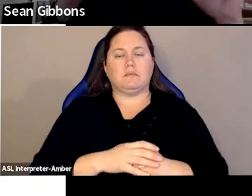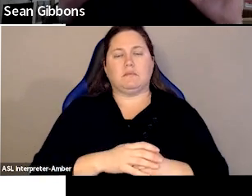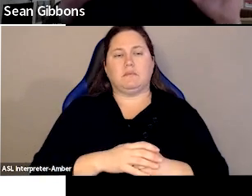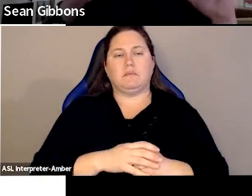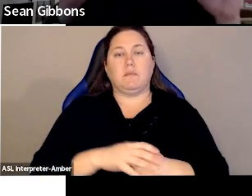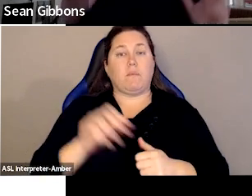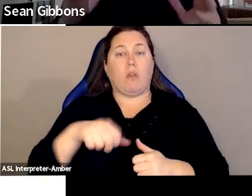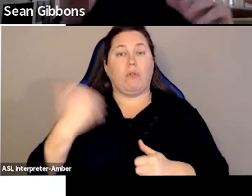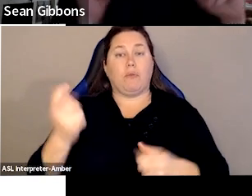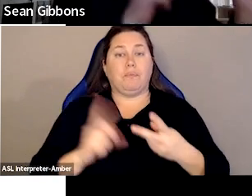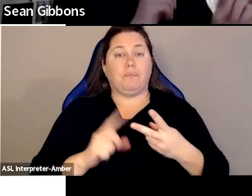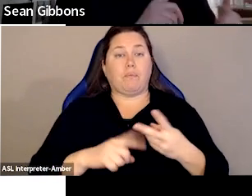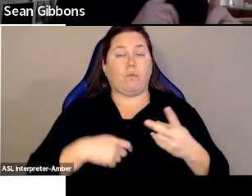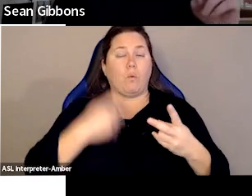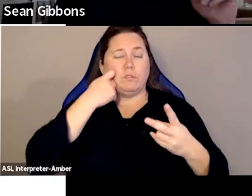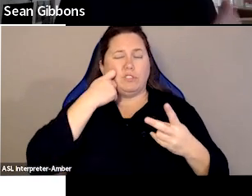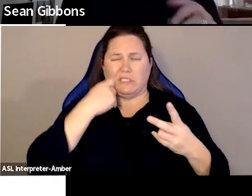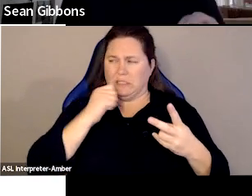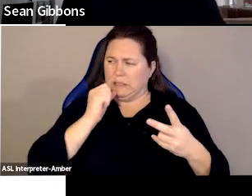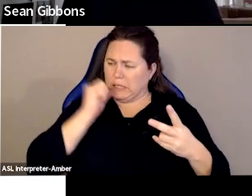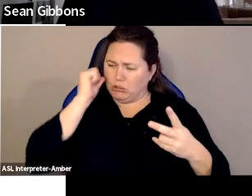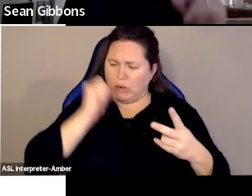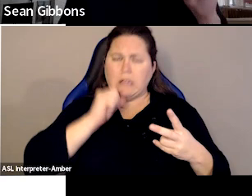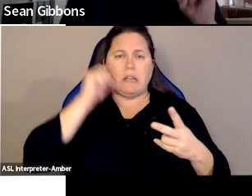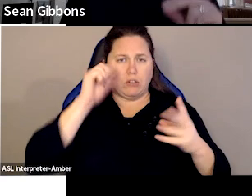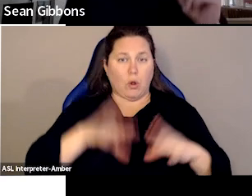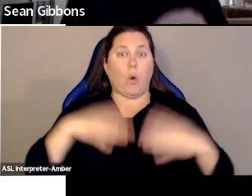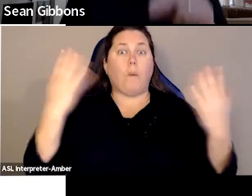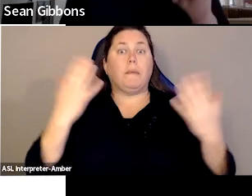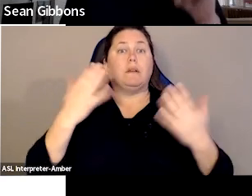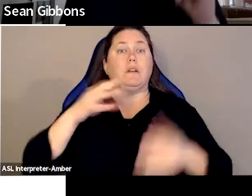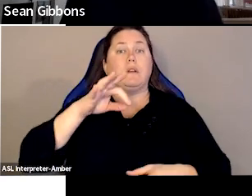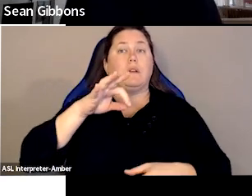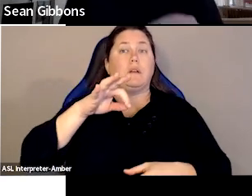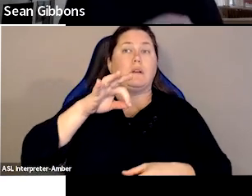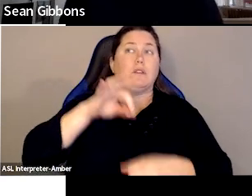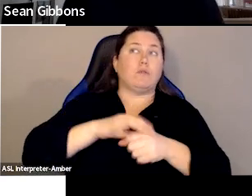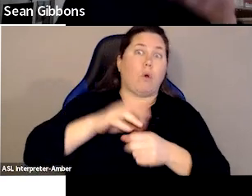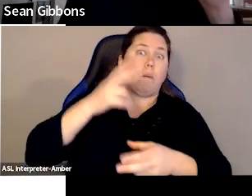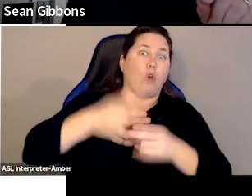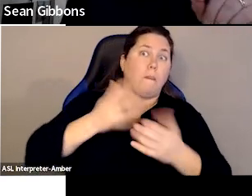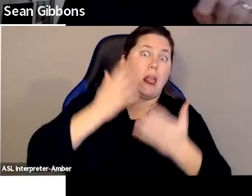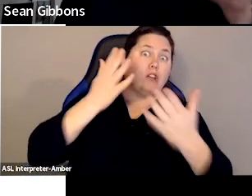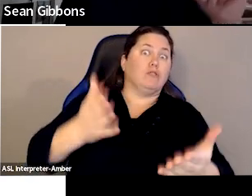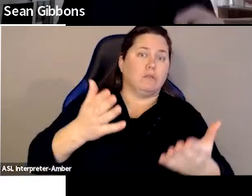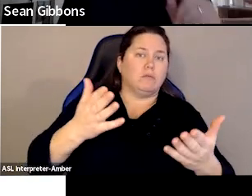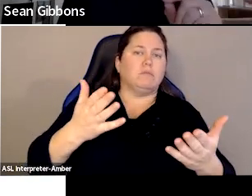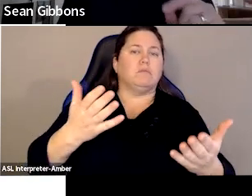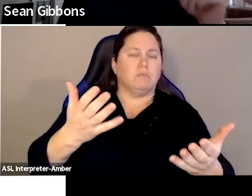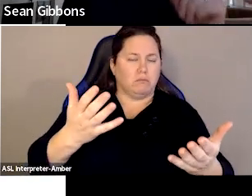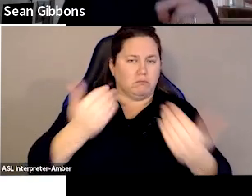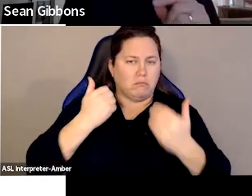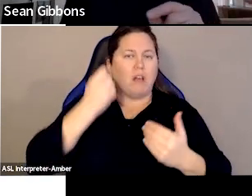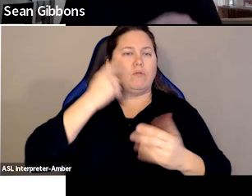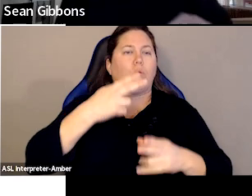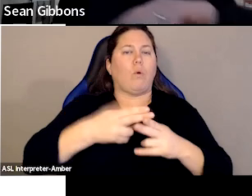seeking is, we just opened, this was yesterday, the call for nominations for the Clarence B. Jones Impact Award. The word emphasized there is impact.